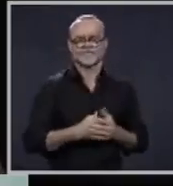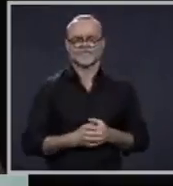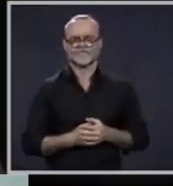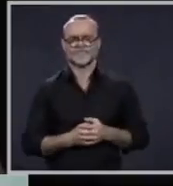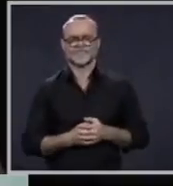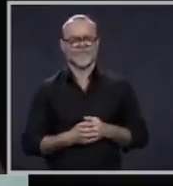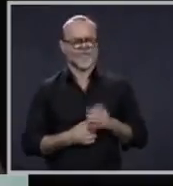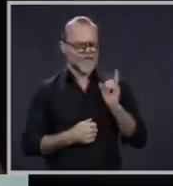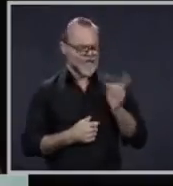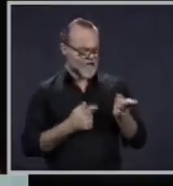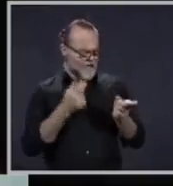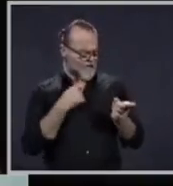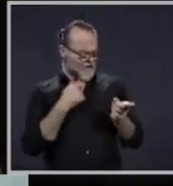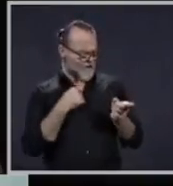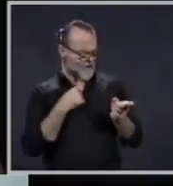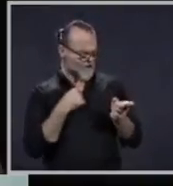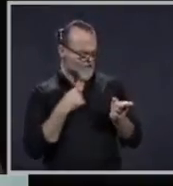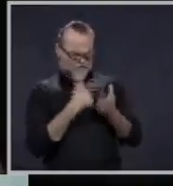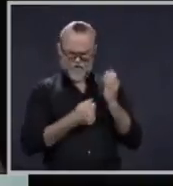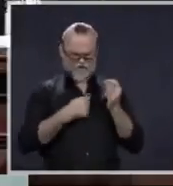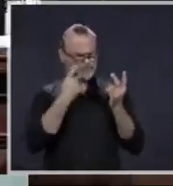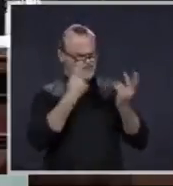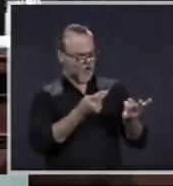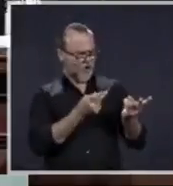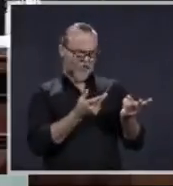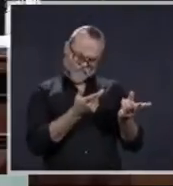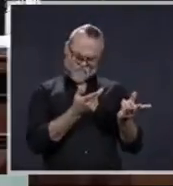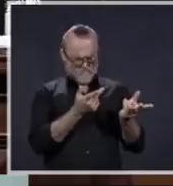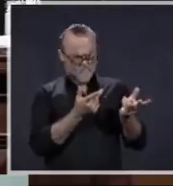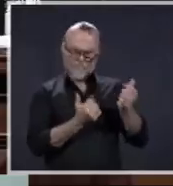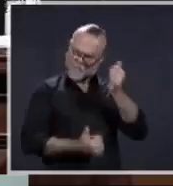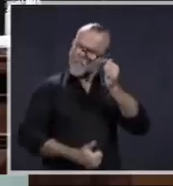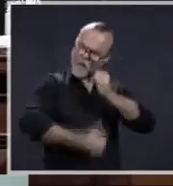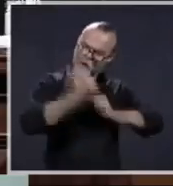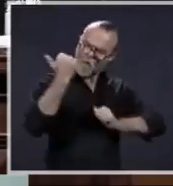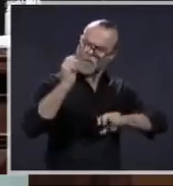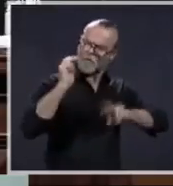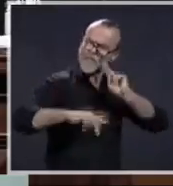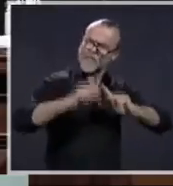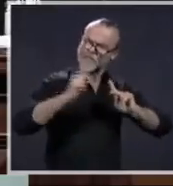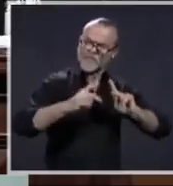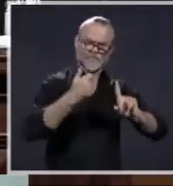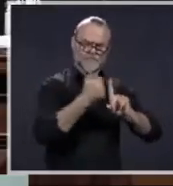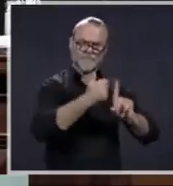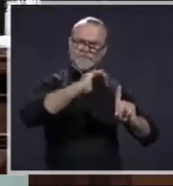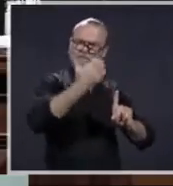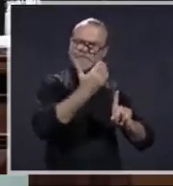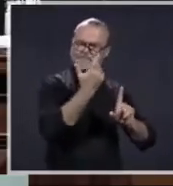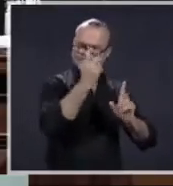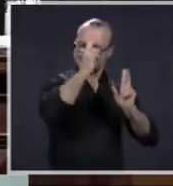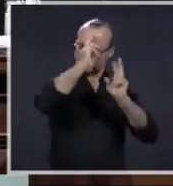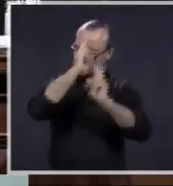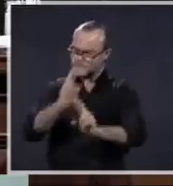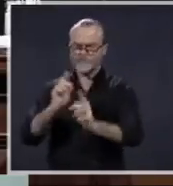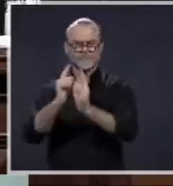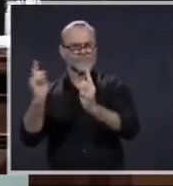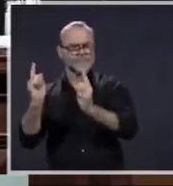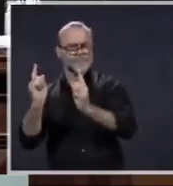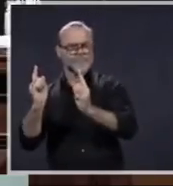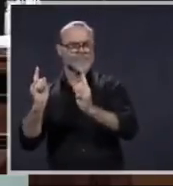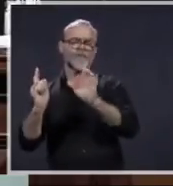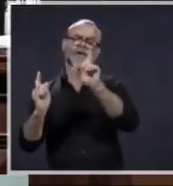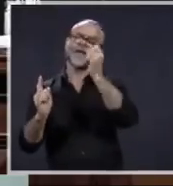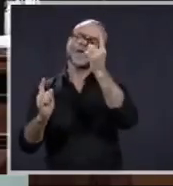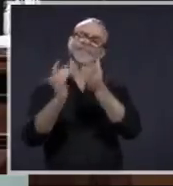masks. Dernière, donc, question de Rachel Fletcher. Can you speak to how the pandemic will affect the tourism industry this